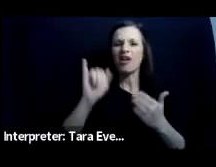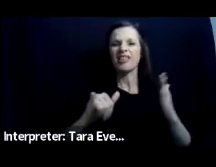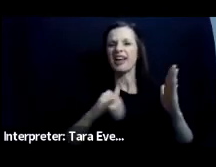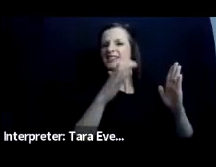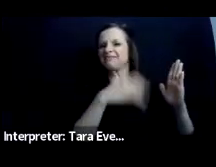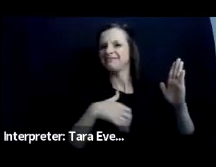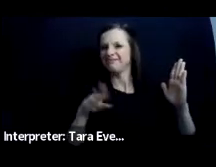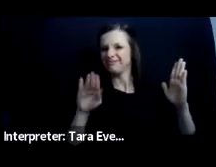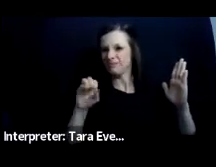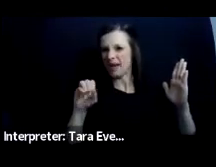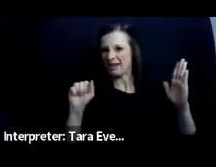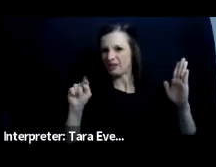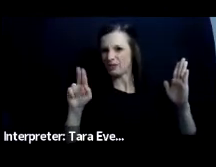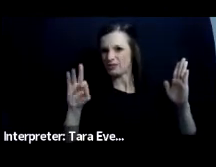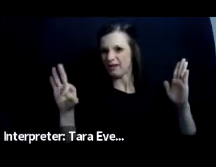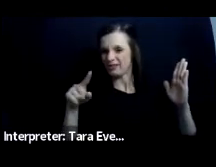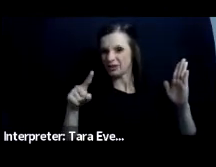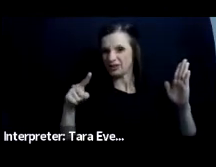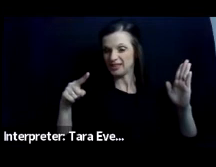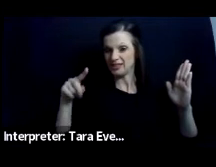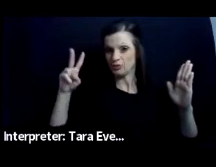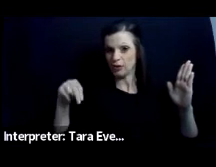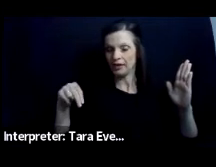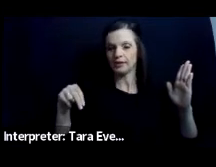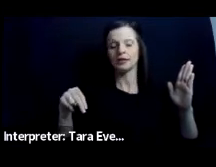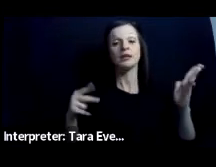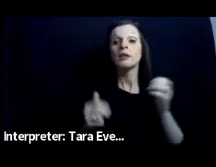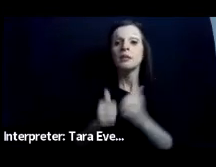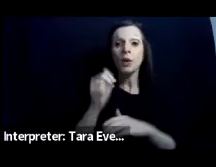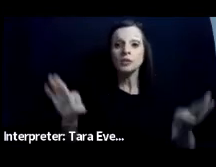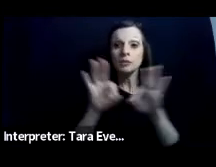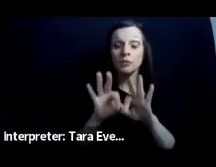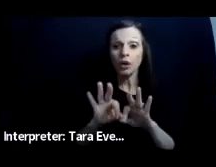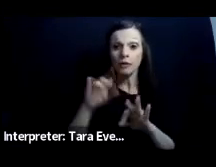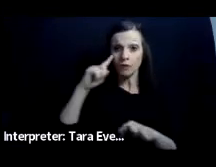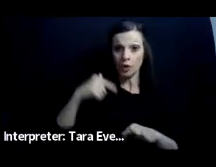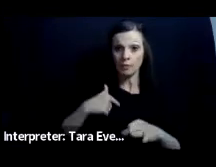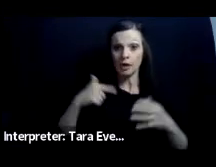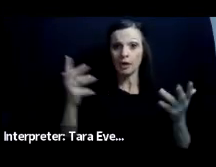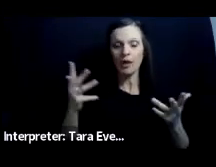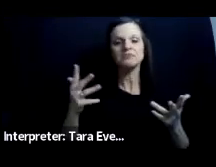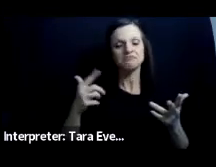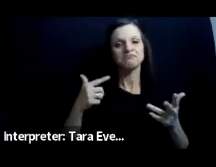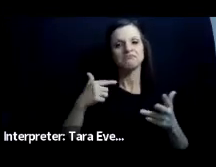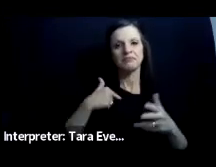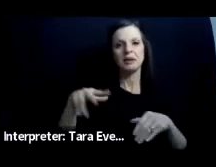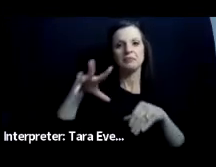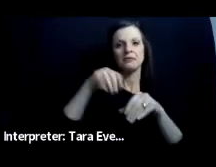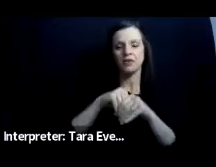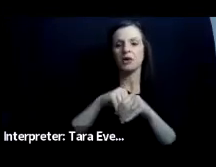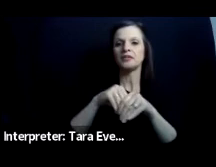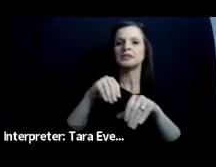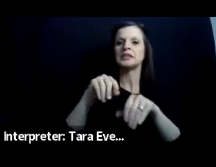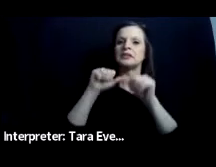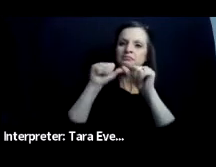bio stuff that she shared, the most important thing to me, at least, is that I'm a person in long-term recovery, which